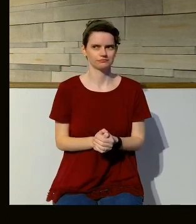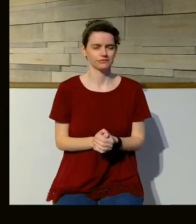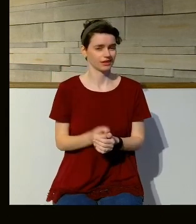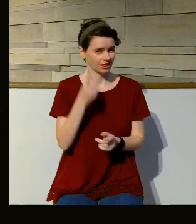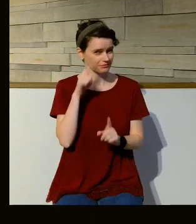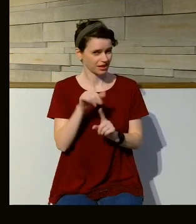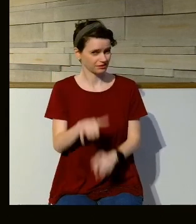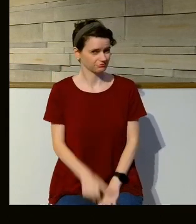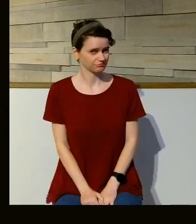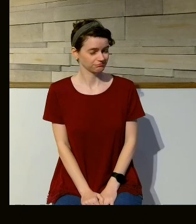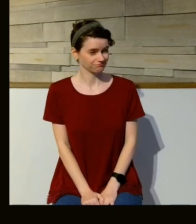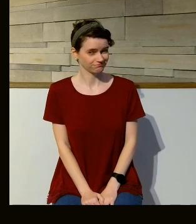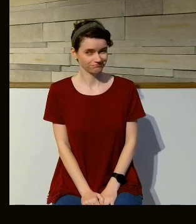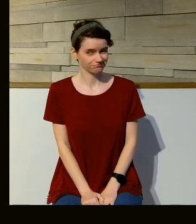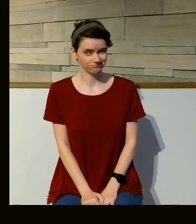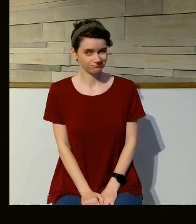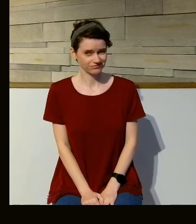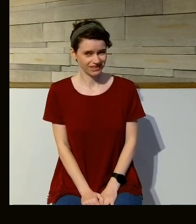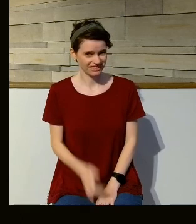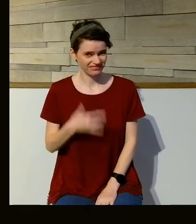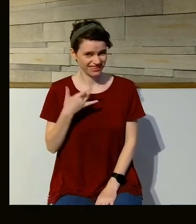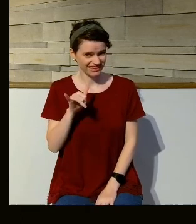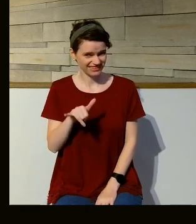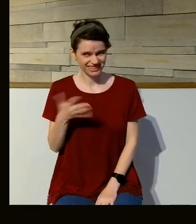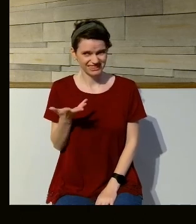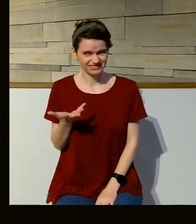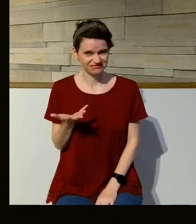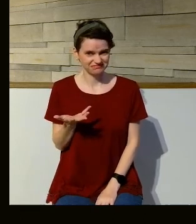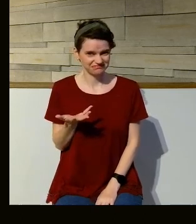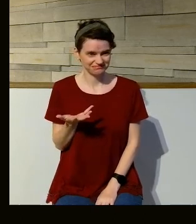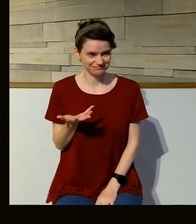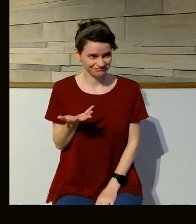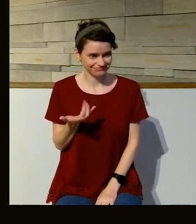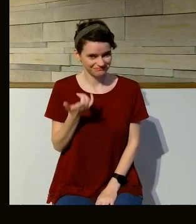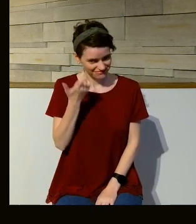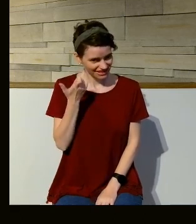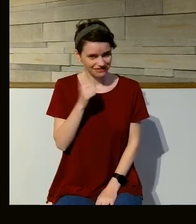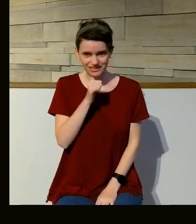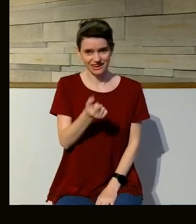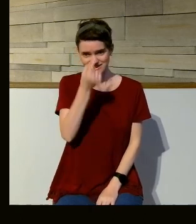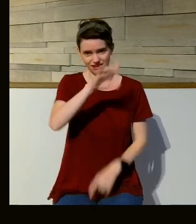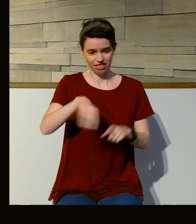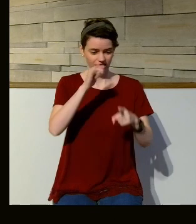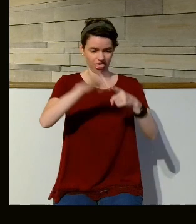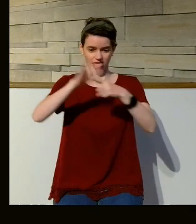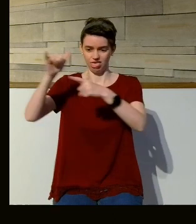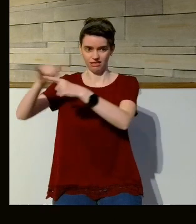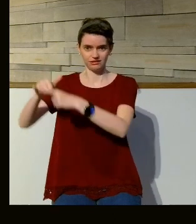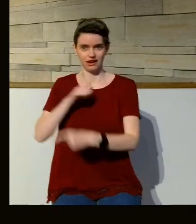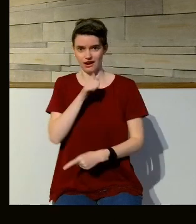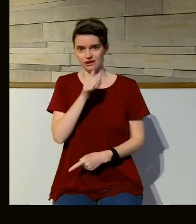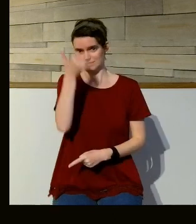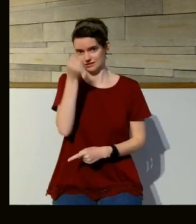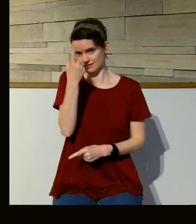What do you think? How does that make you feel? Because even if you don't understand a lot of the words he was using, I certainly